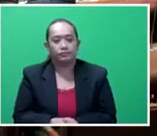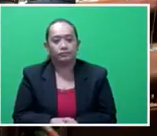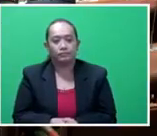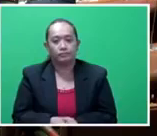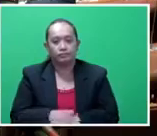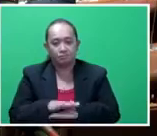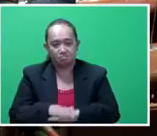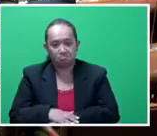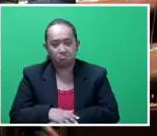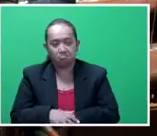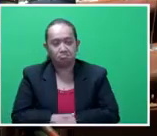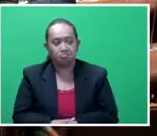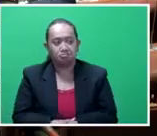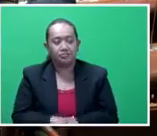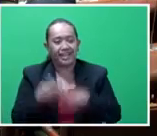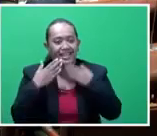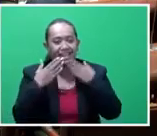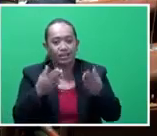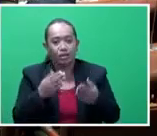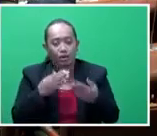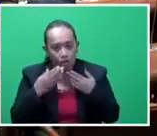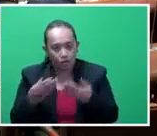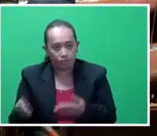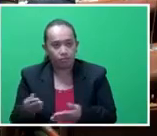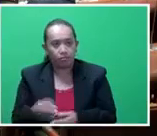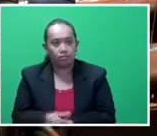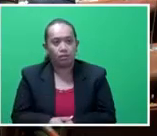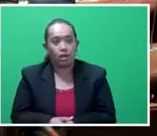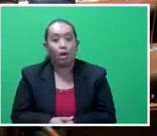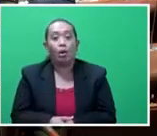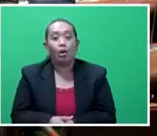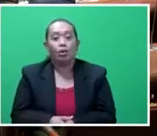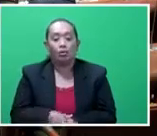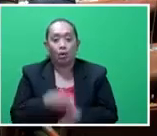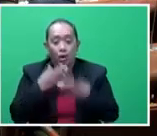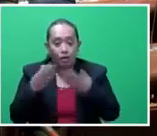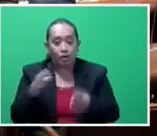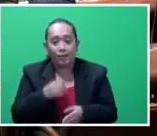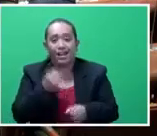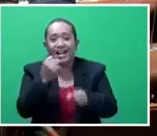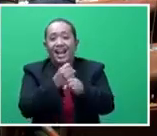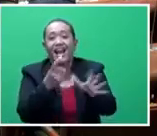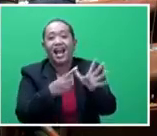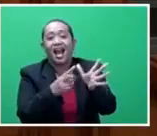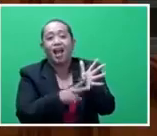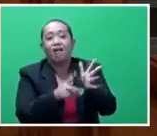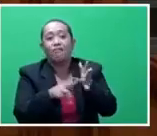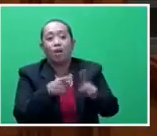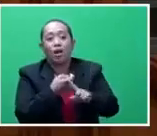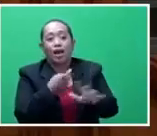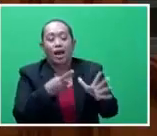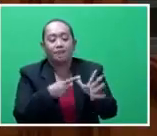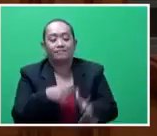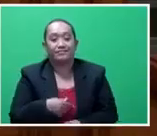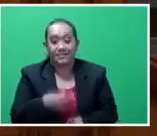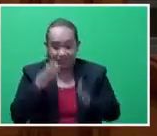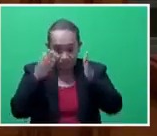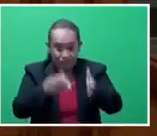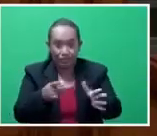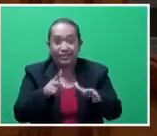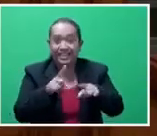Thank you. Honourable Yalanga, you have the floor. Thank you, Honourable Speaker. While we are on EFL,